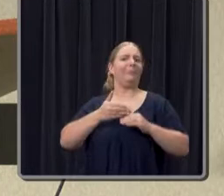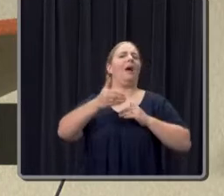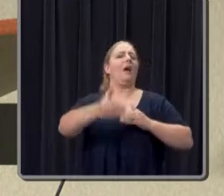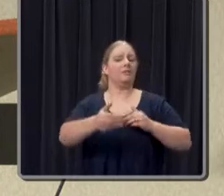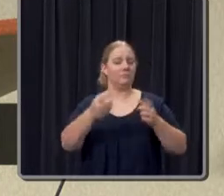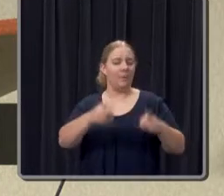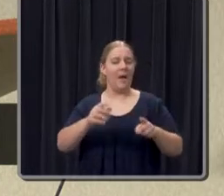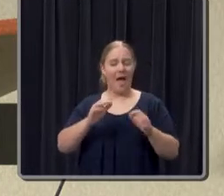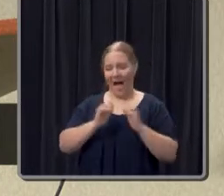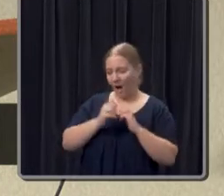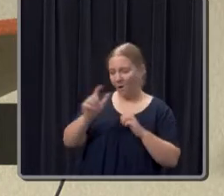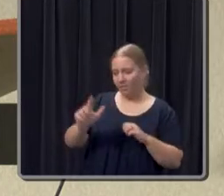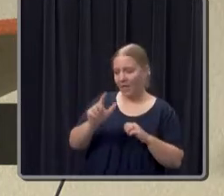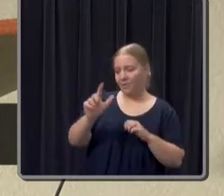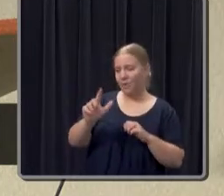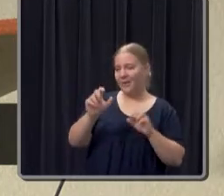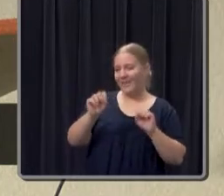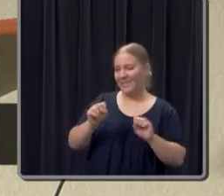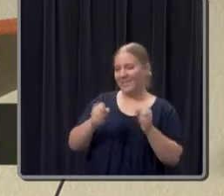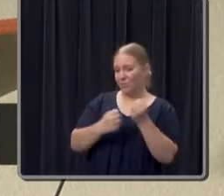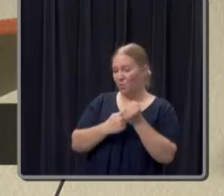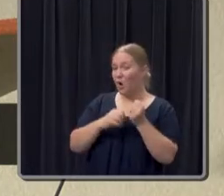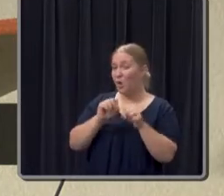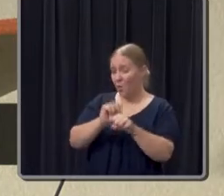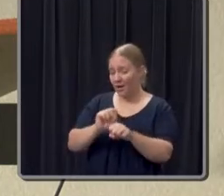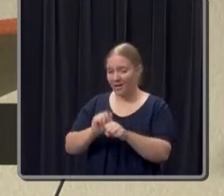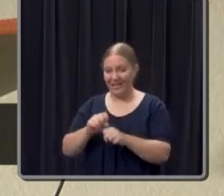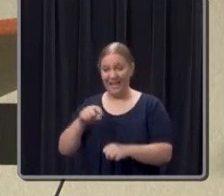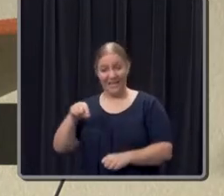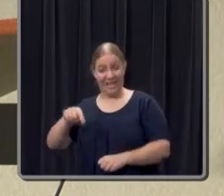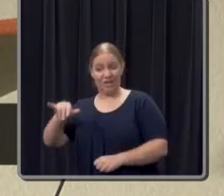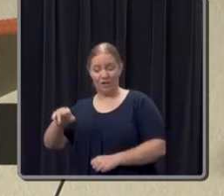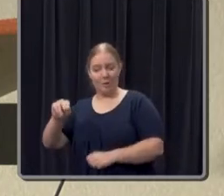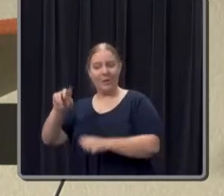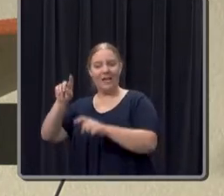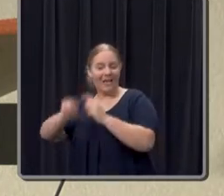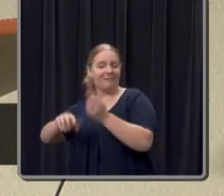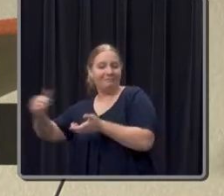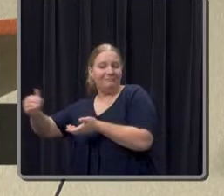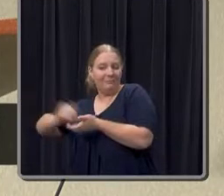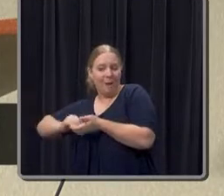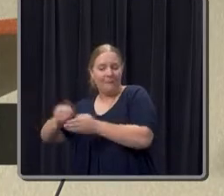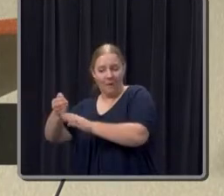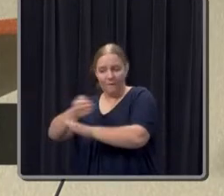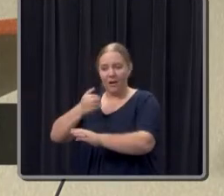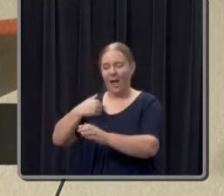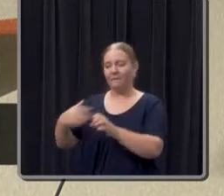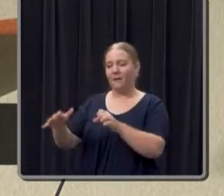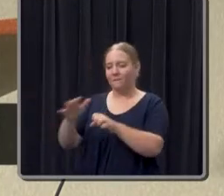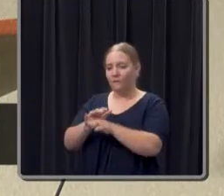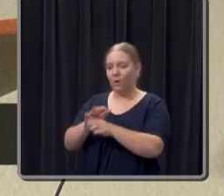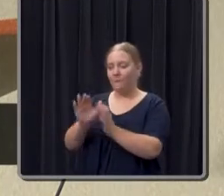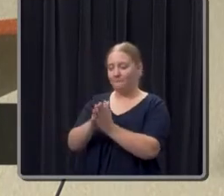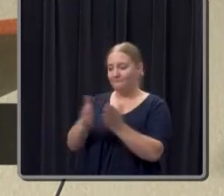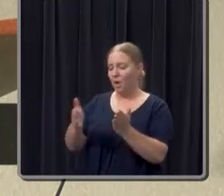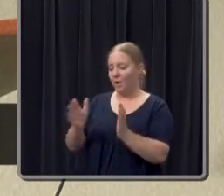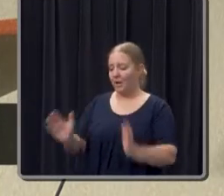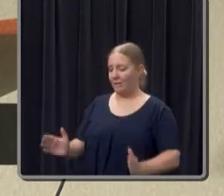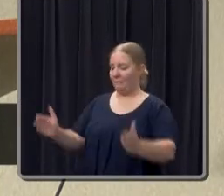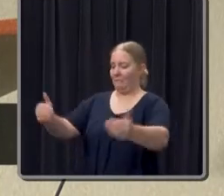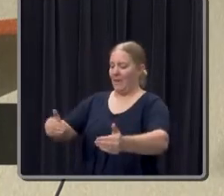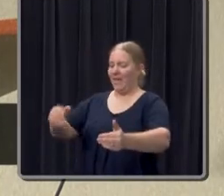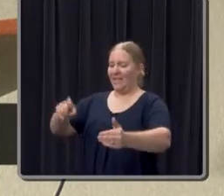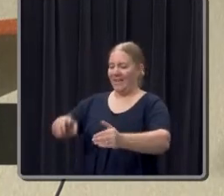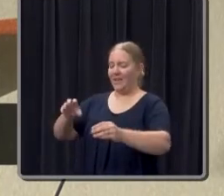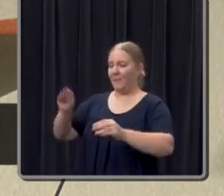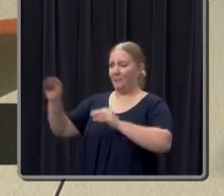the library can support that work. This January, I don't have time to collaborate beforehand. I've got a full book return bin and carts that need to